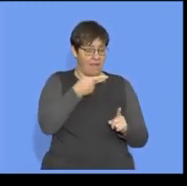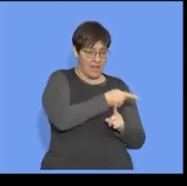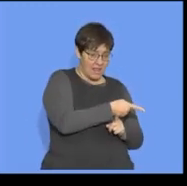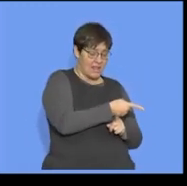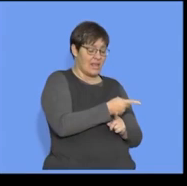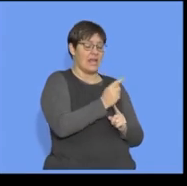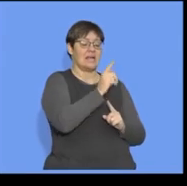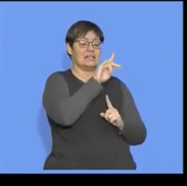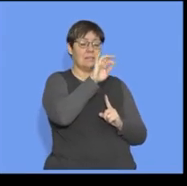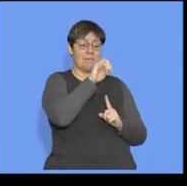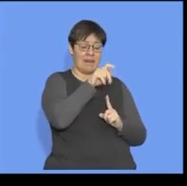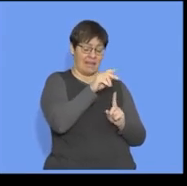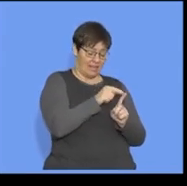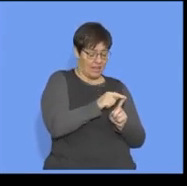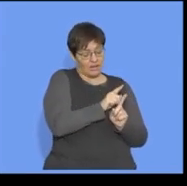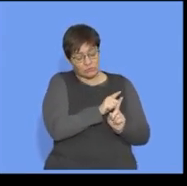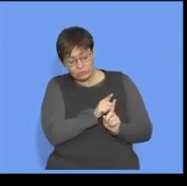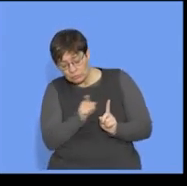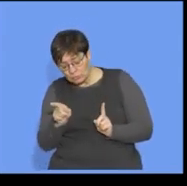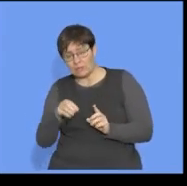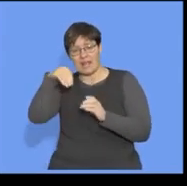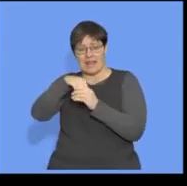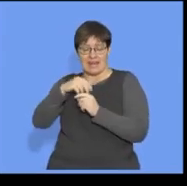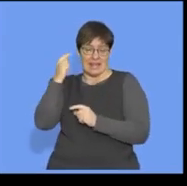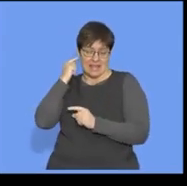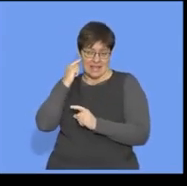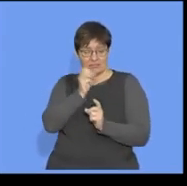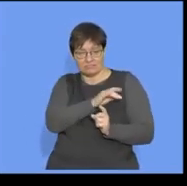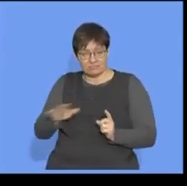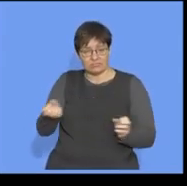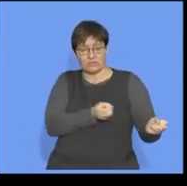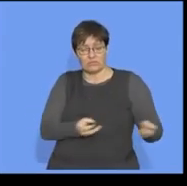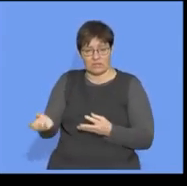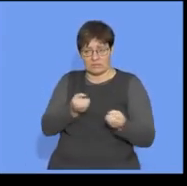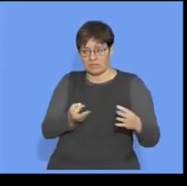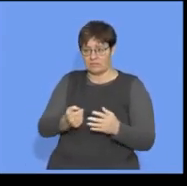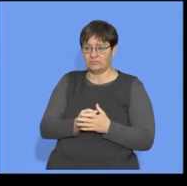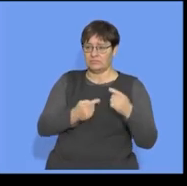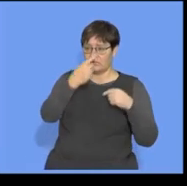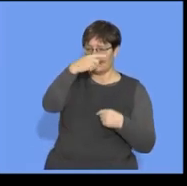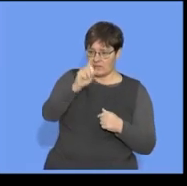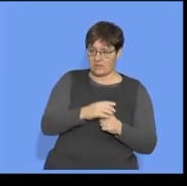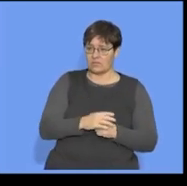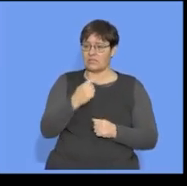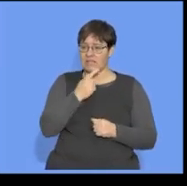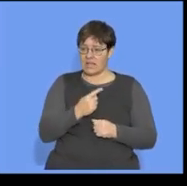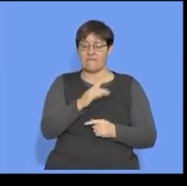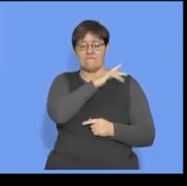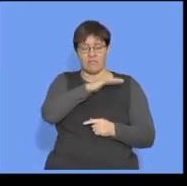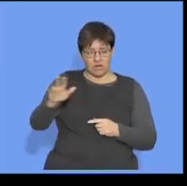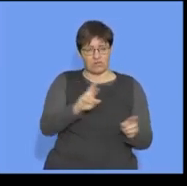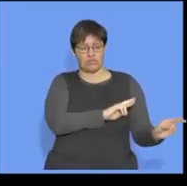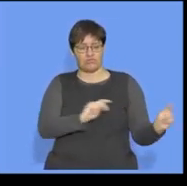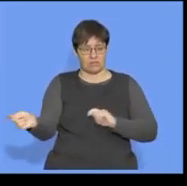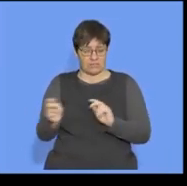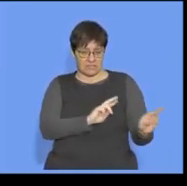vibration from where? From the tympanic membrane to where? To the inner ear. So you get a tick there to